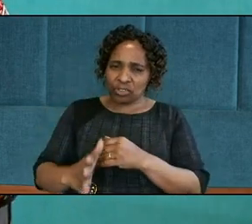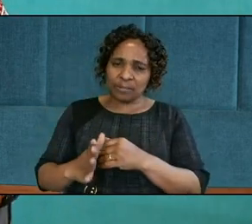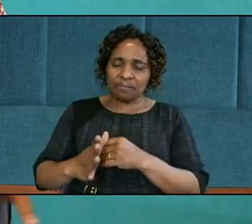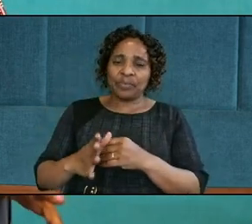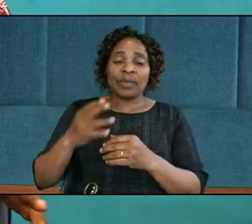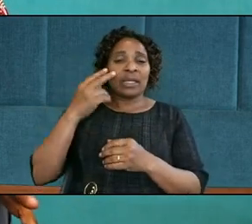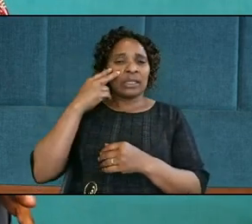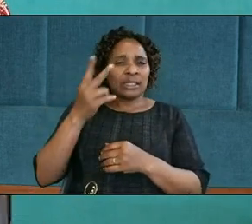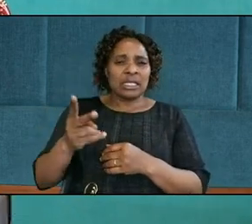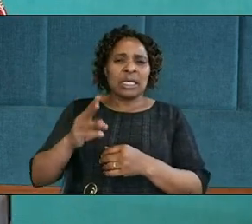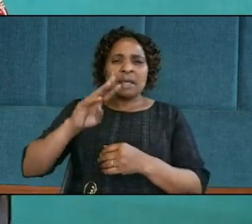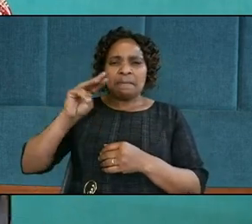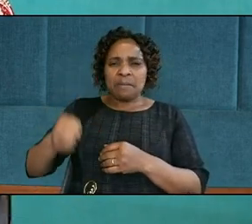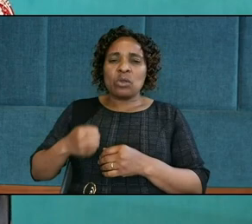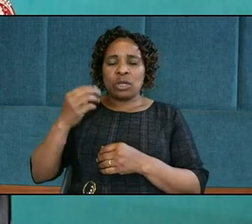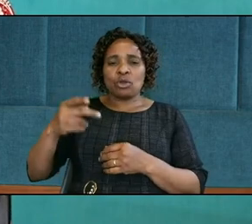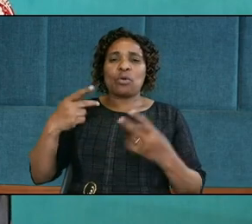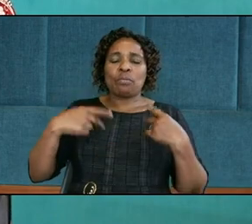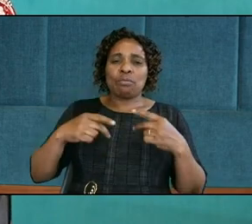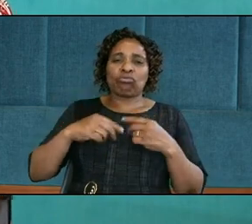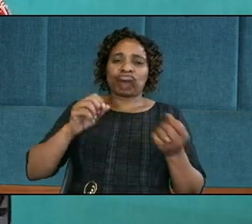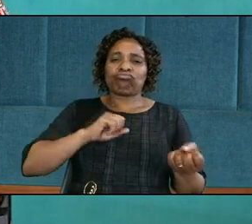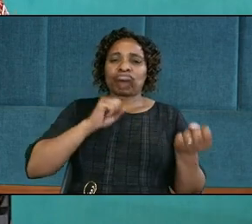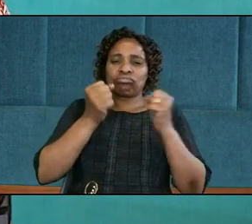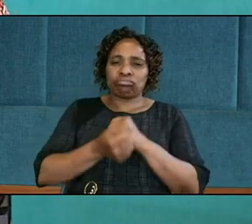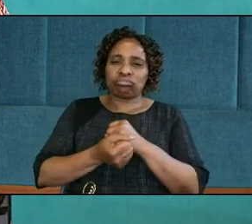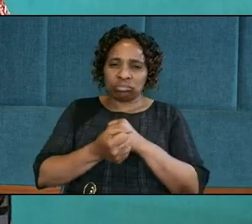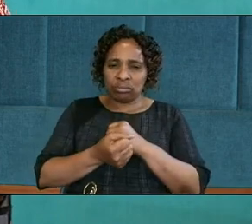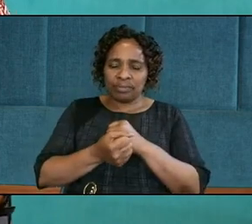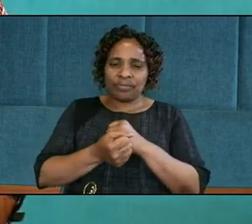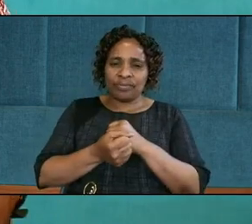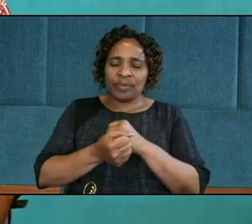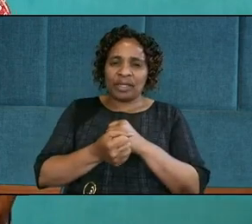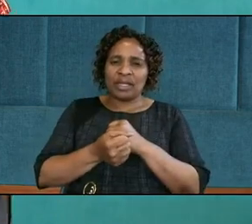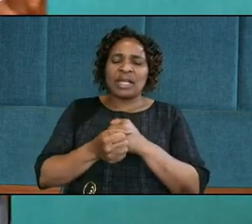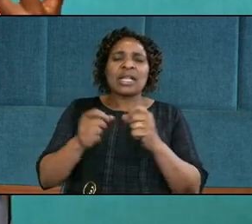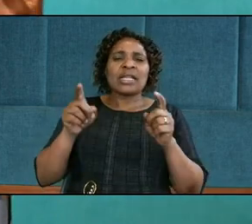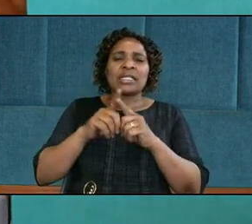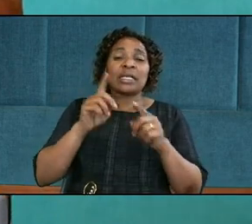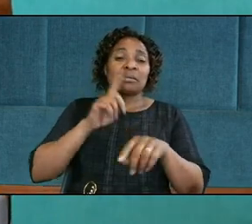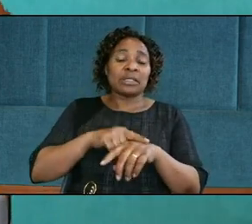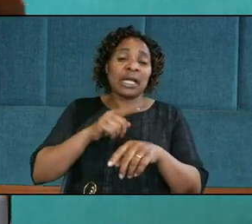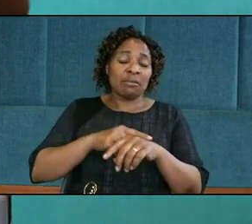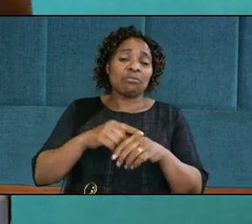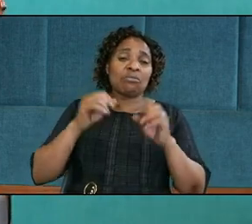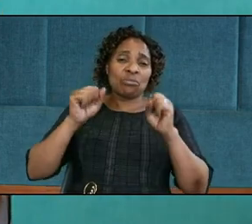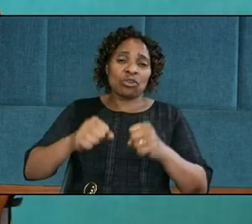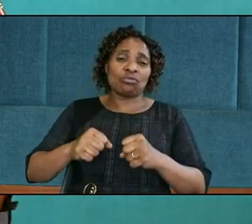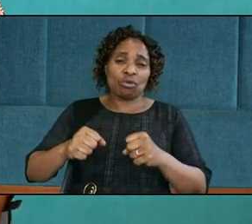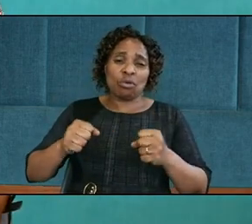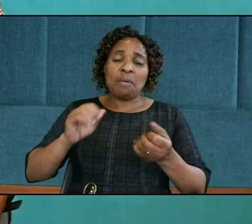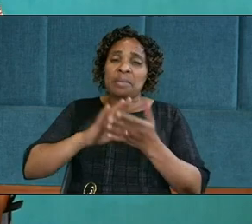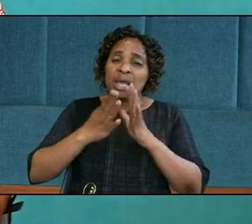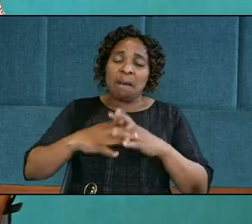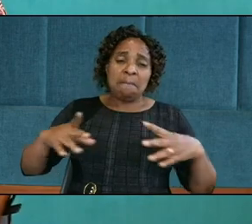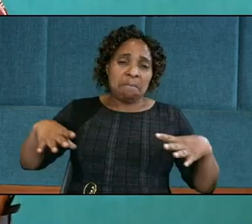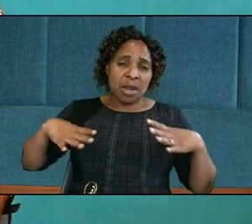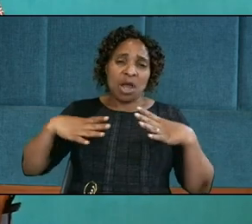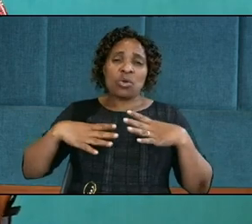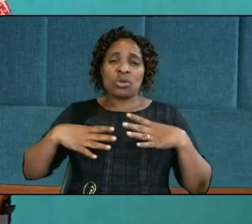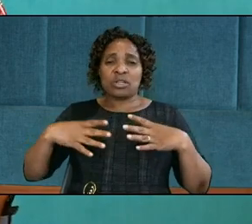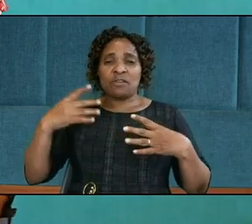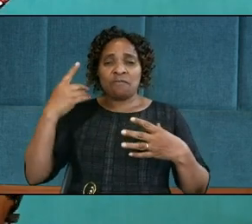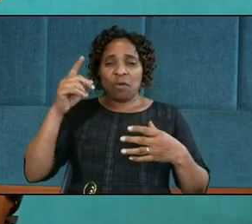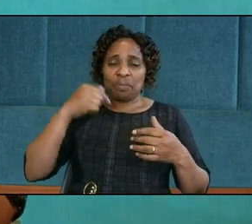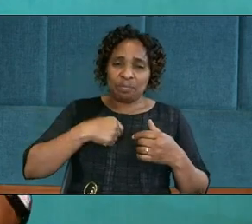see millions of people get converted, you know, on his preaching. And even when he would get proud of that and say, you know, without me,